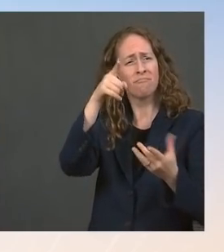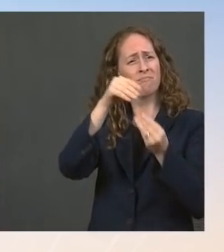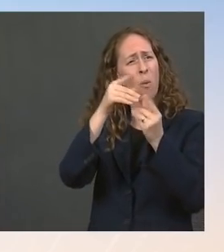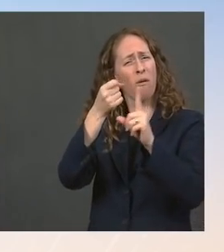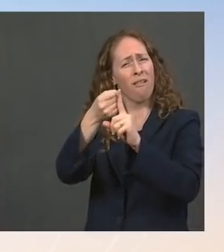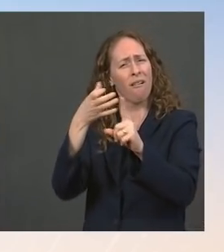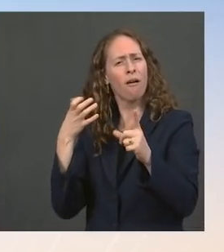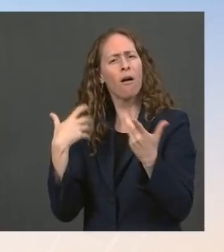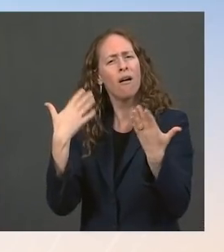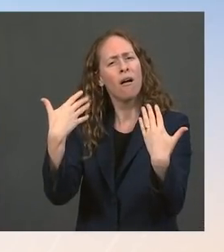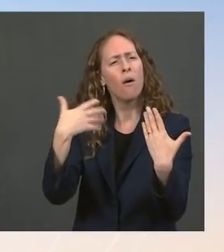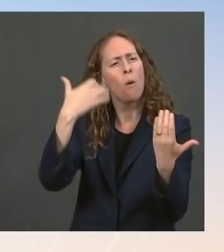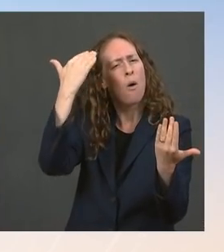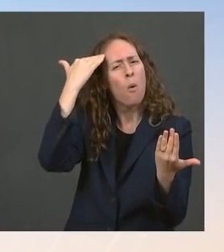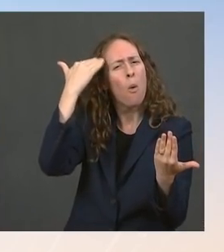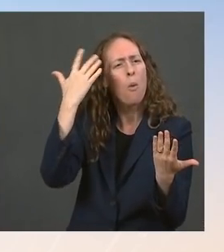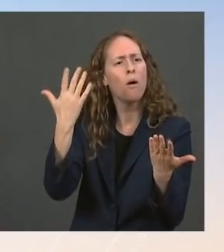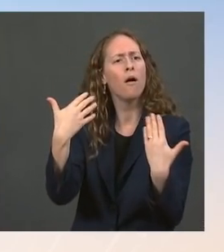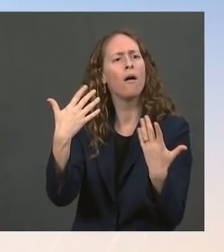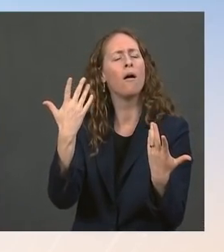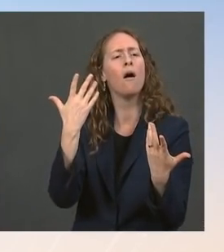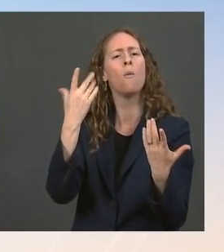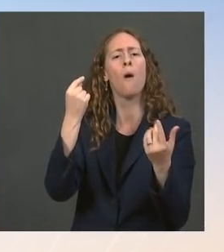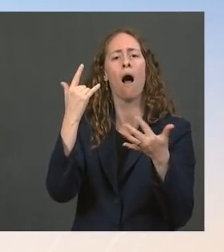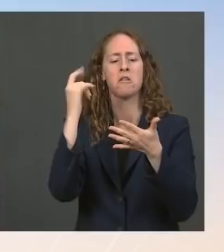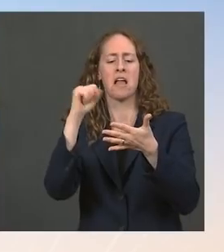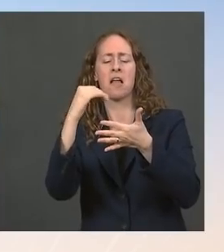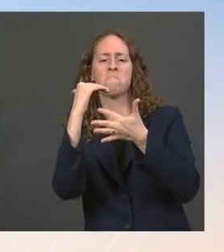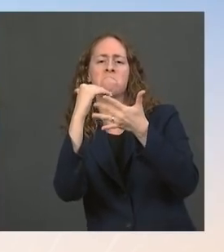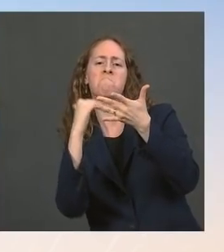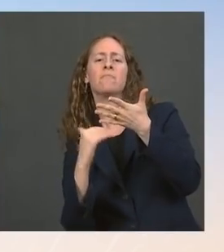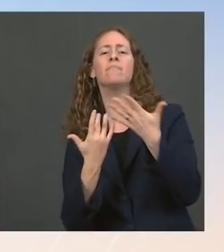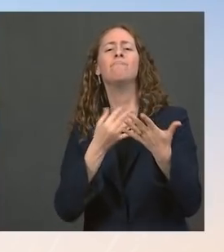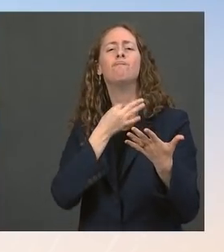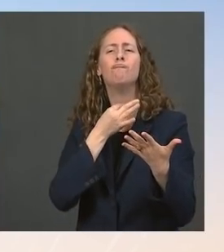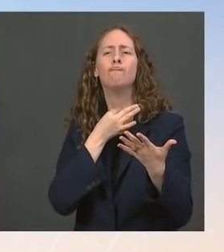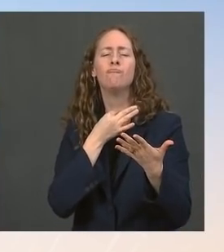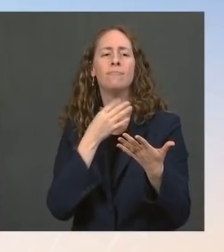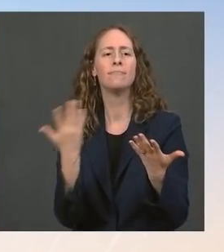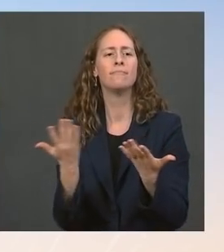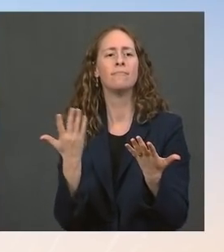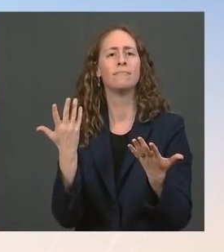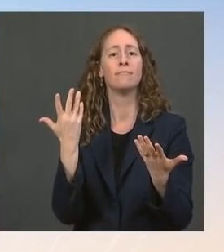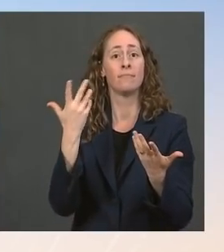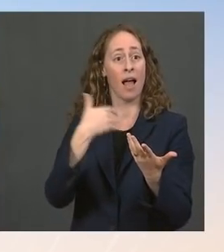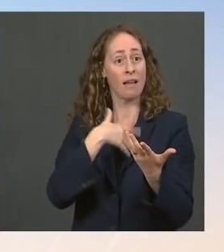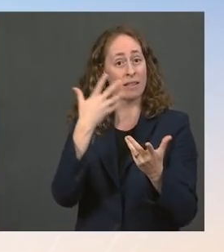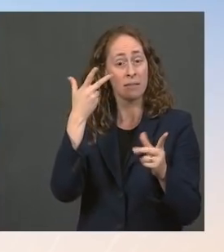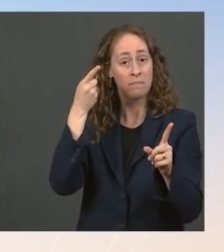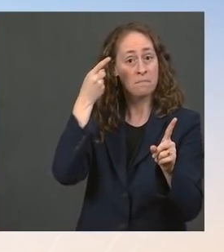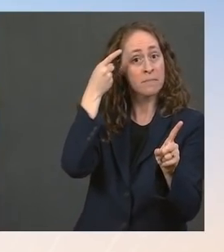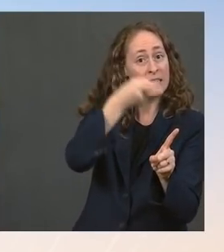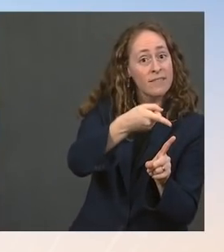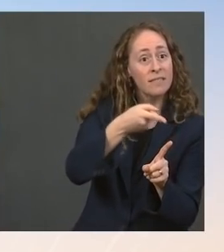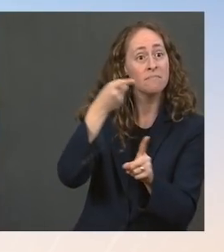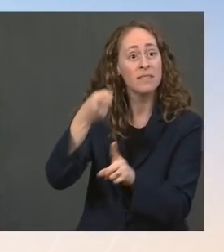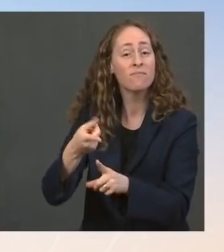menu and maybe like a rough range, maybe specific options, anything